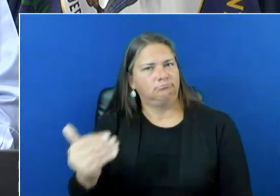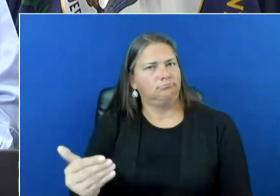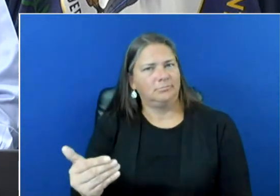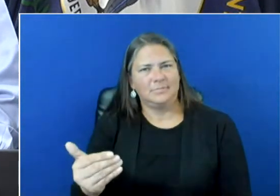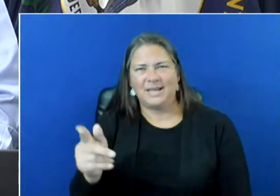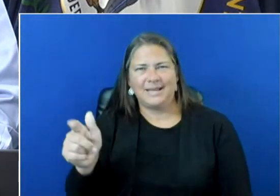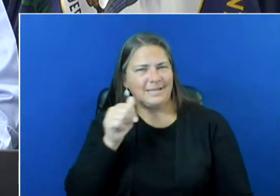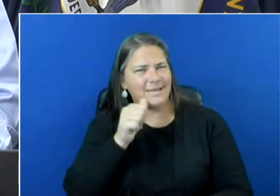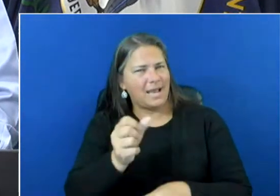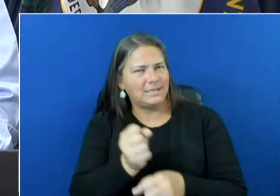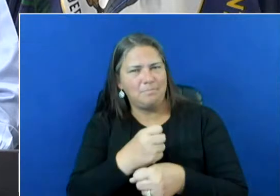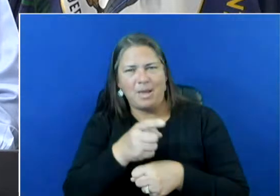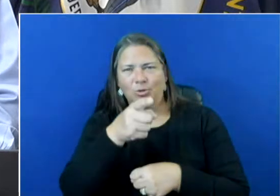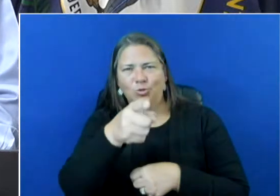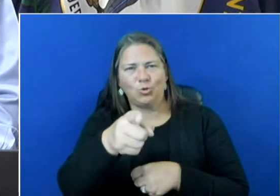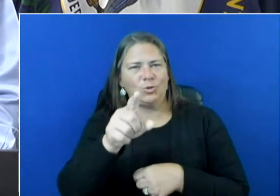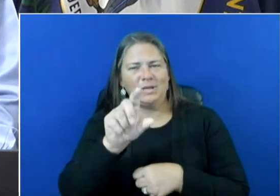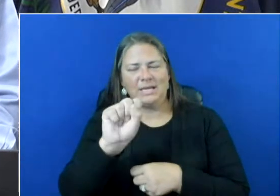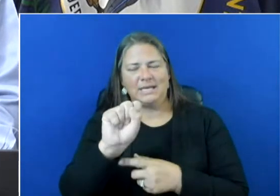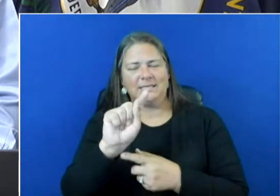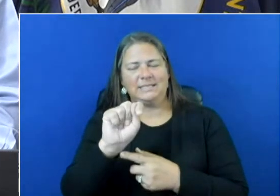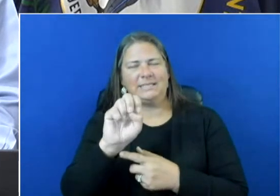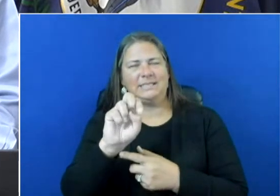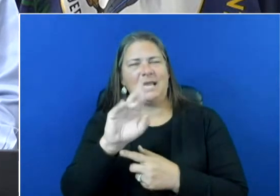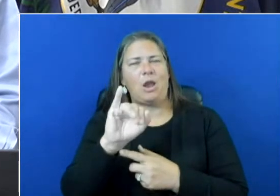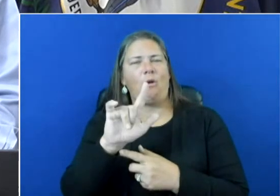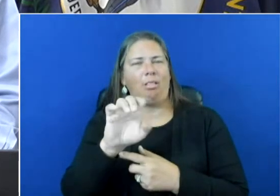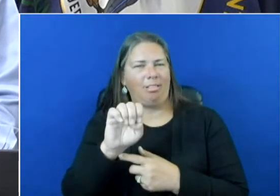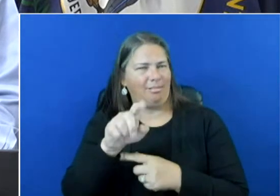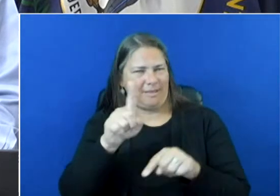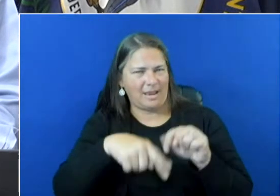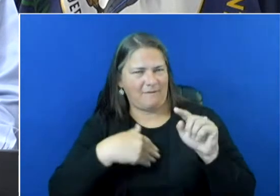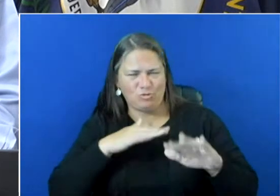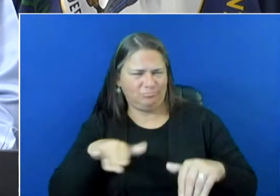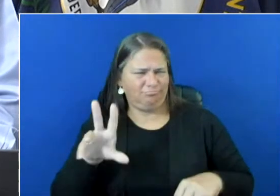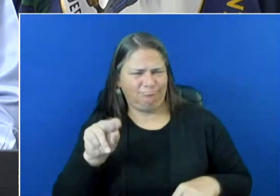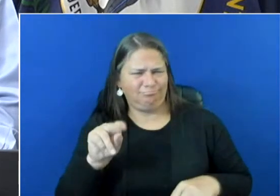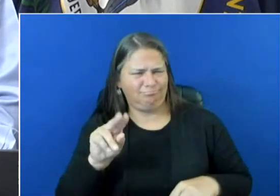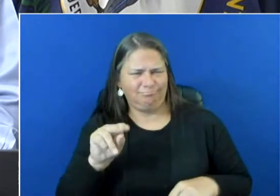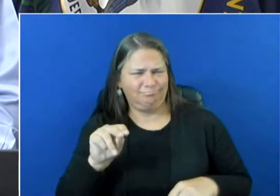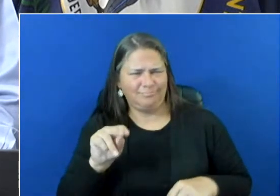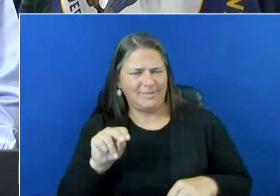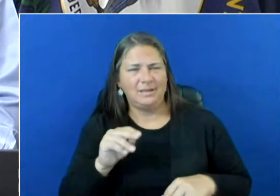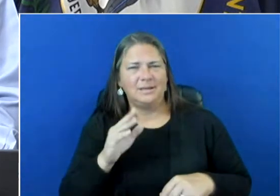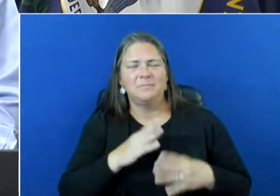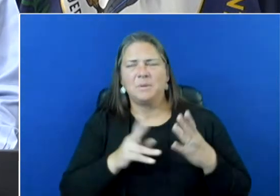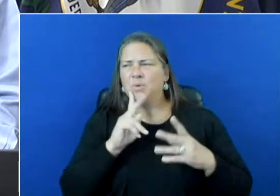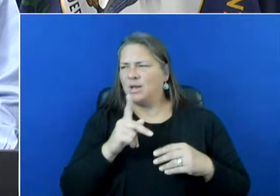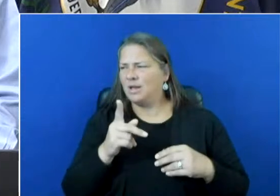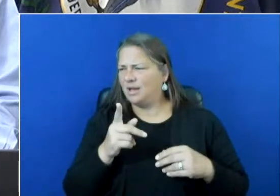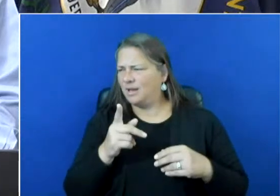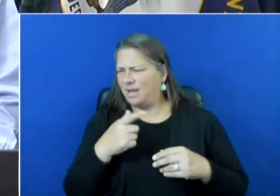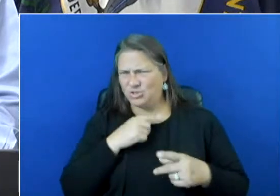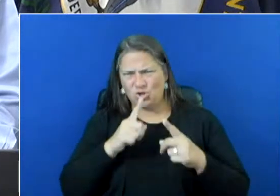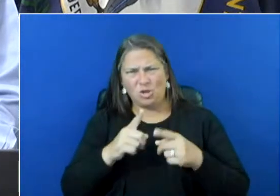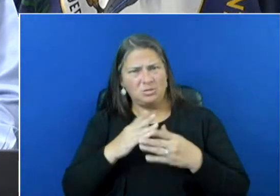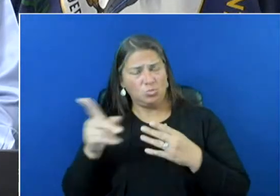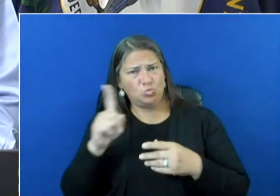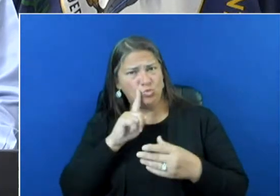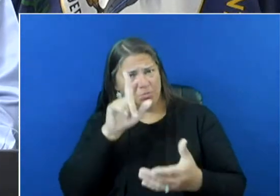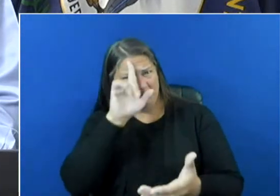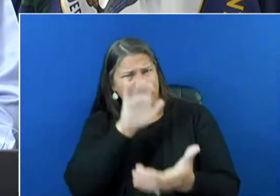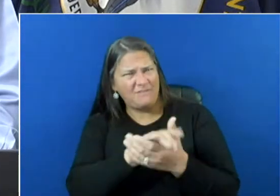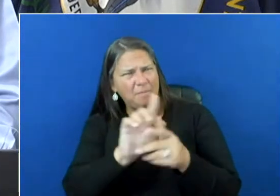sterile. People worry about magnets in it. I had a conversation with someone who truly believed it, and that means